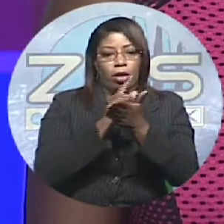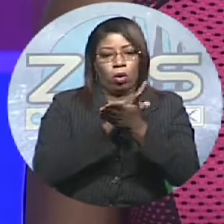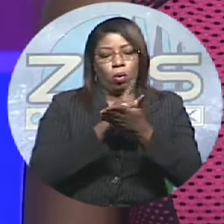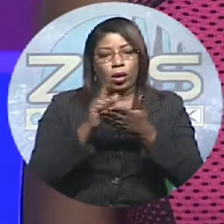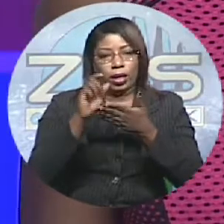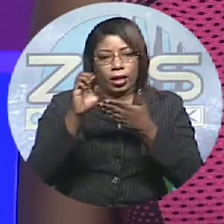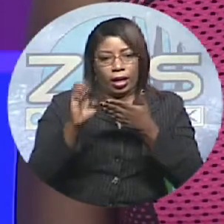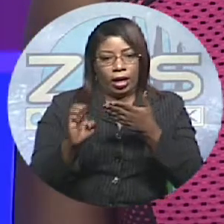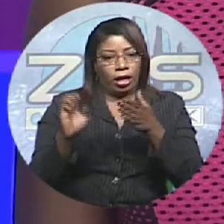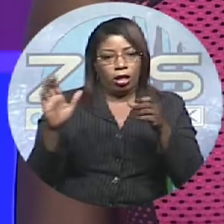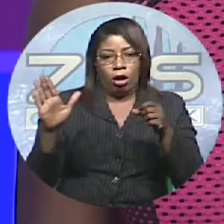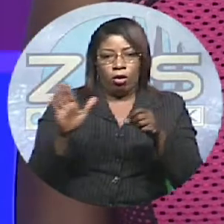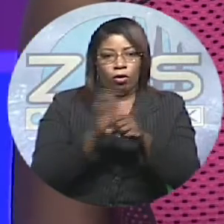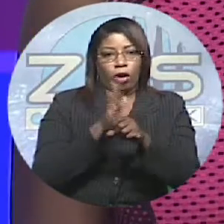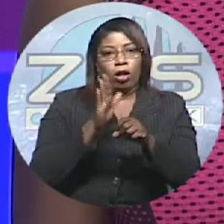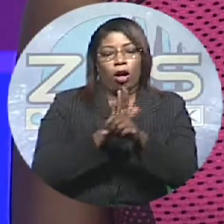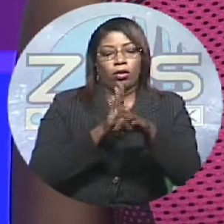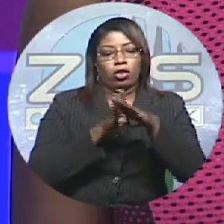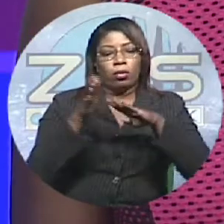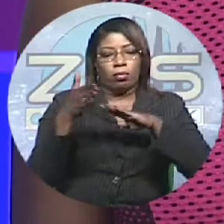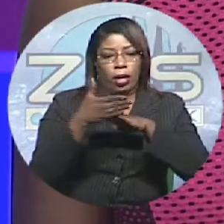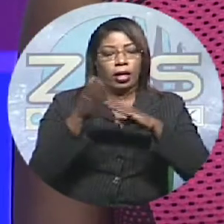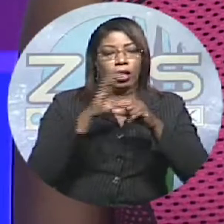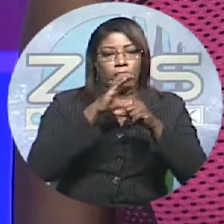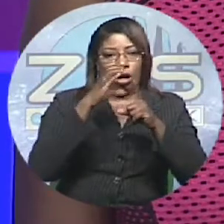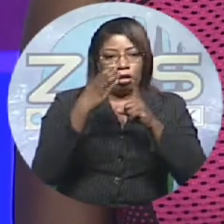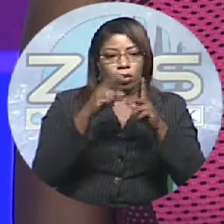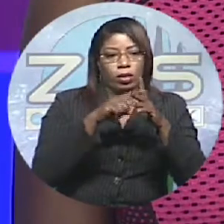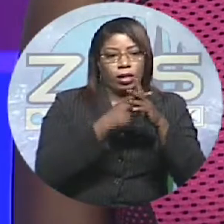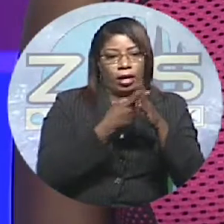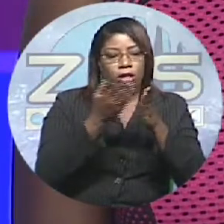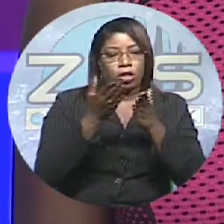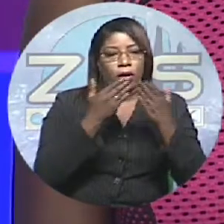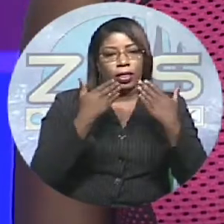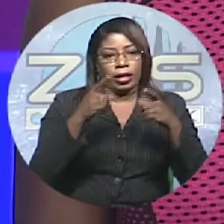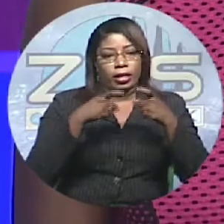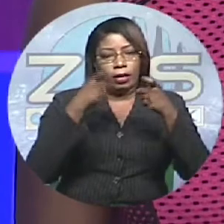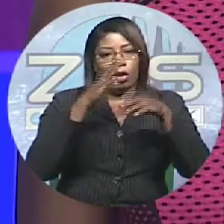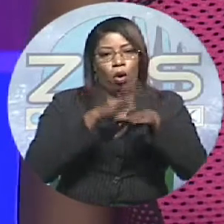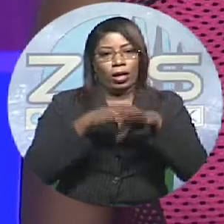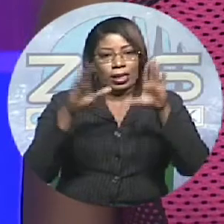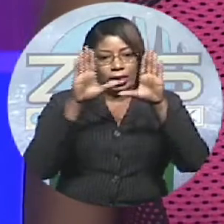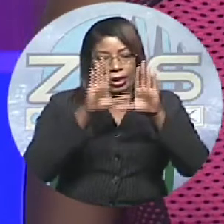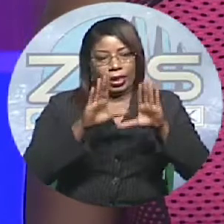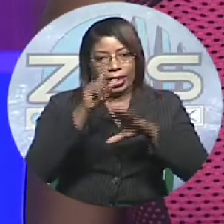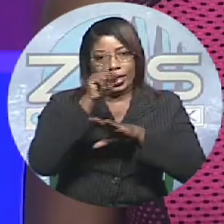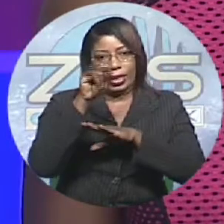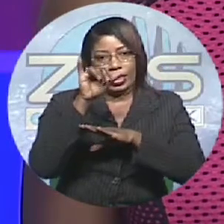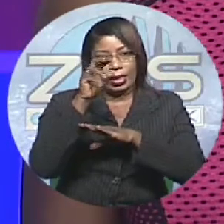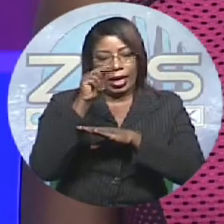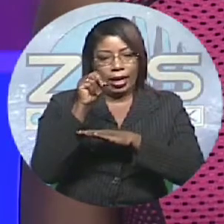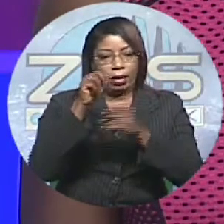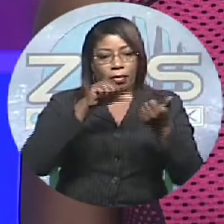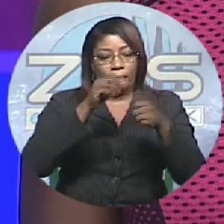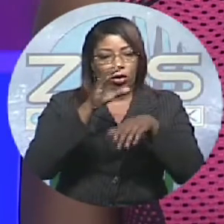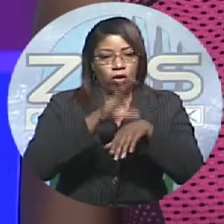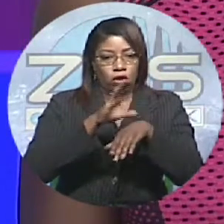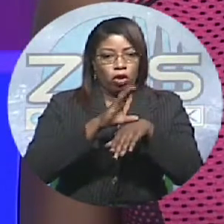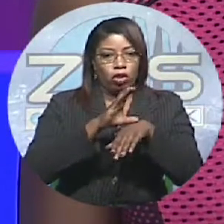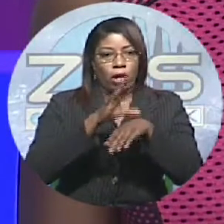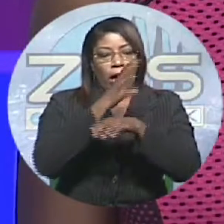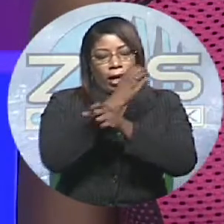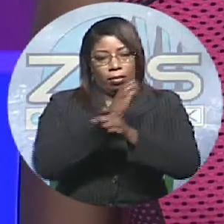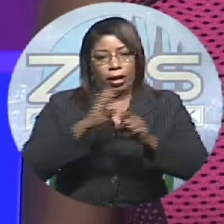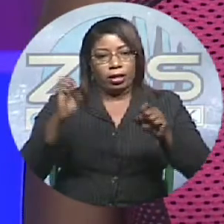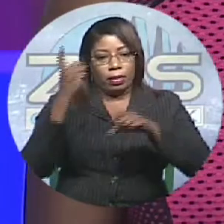of Jamaican and Bahamian culture. It begins, though, with a service of Thanksgiving on Sunday at Zion Baptist Church, and then on